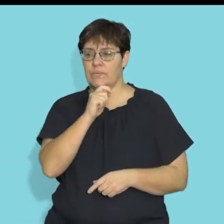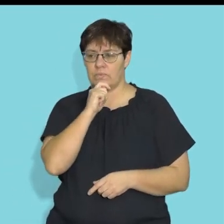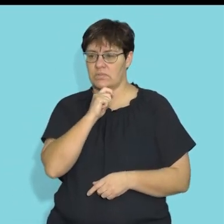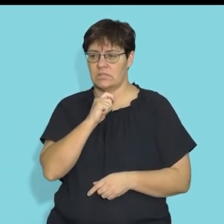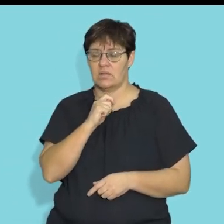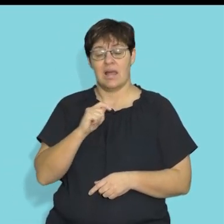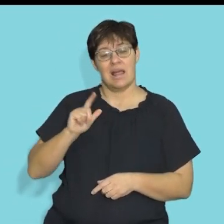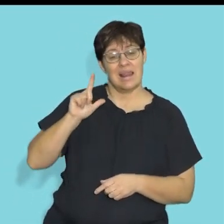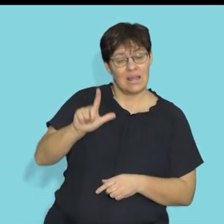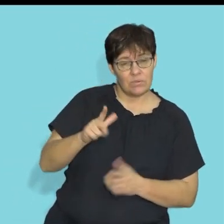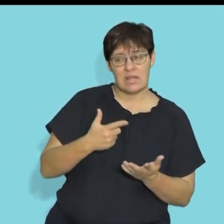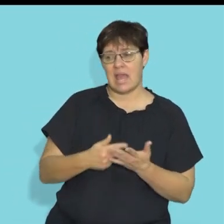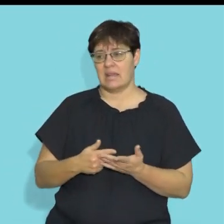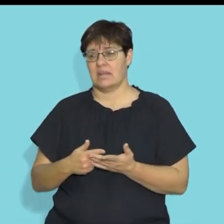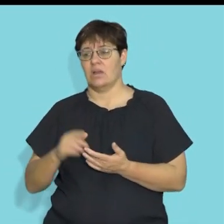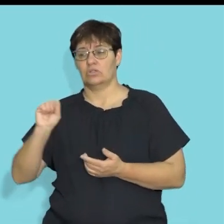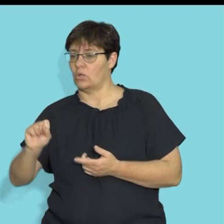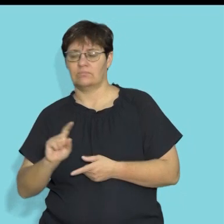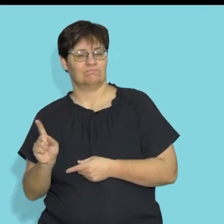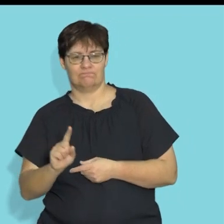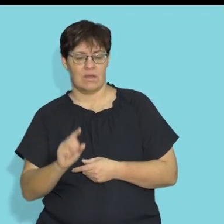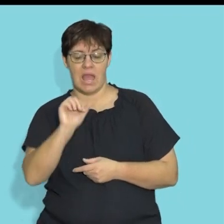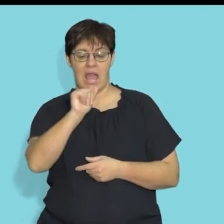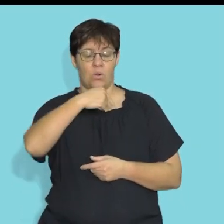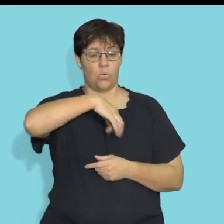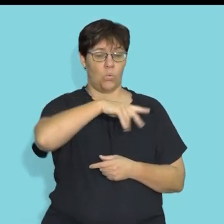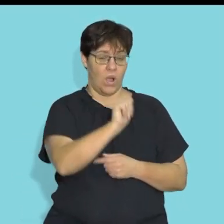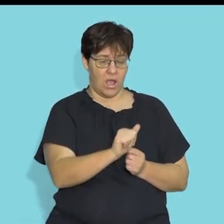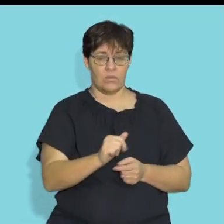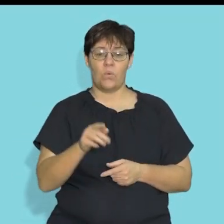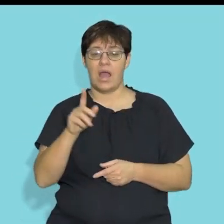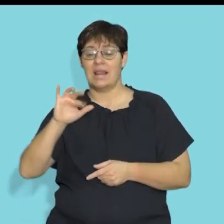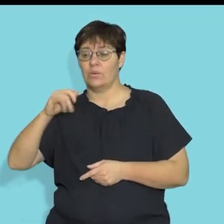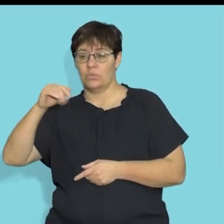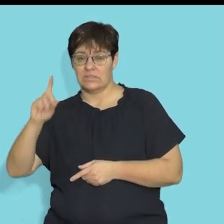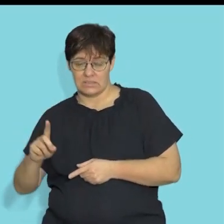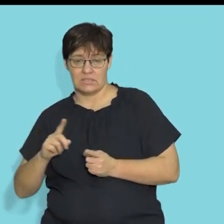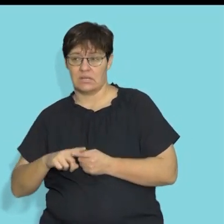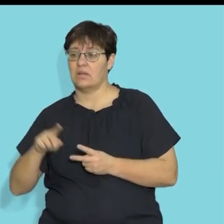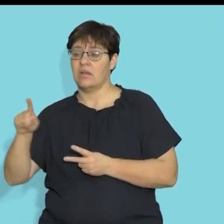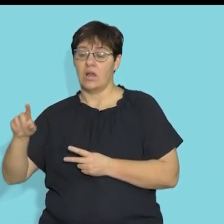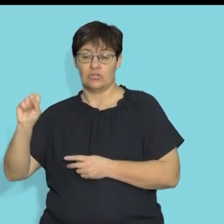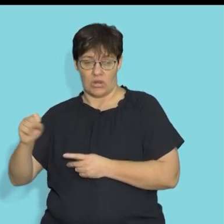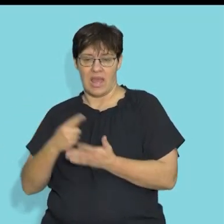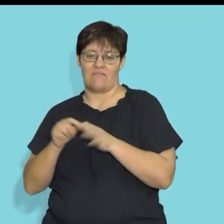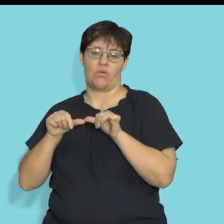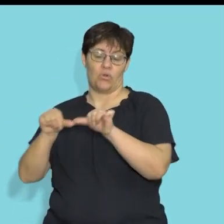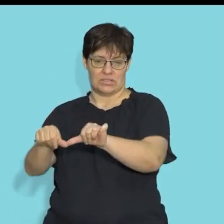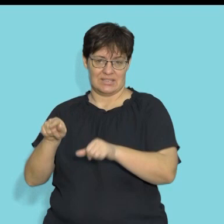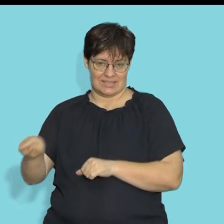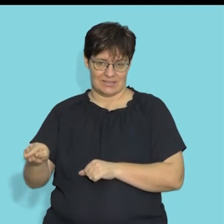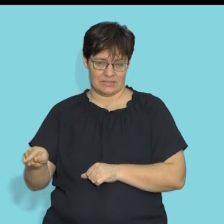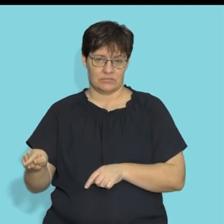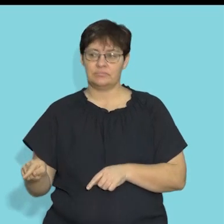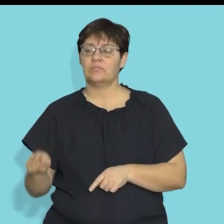use the liquids and the solids because liquids and solids have a constant concentration.